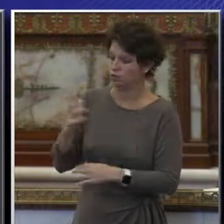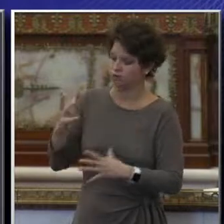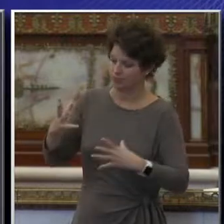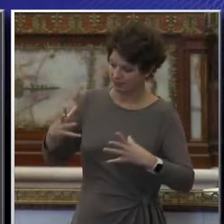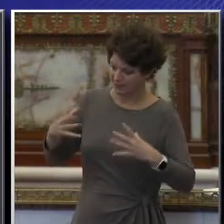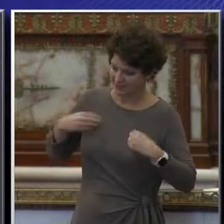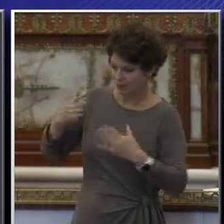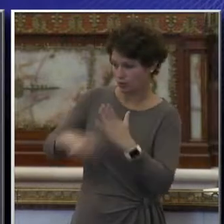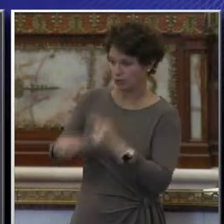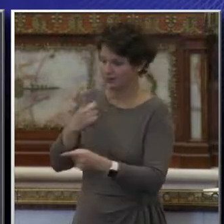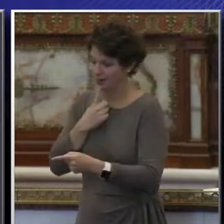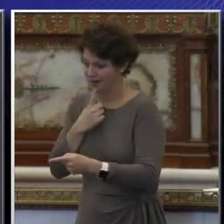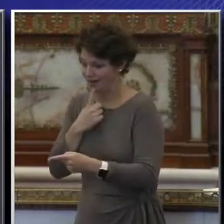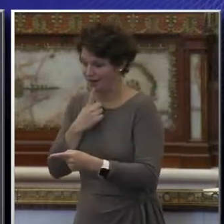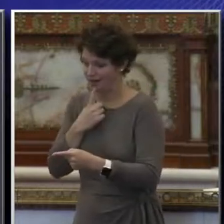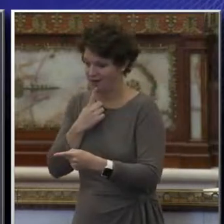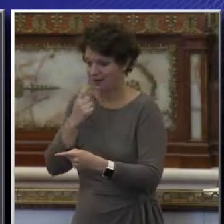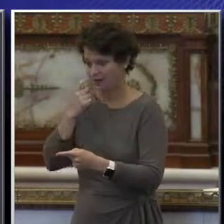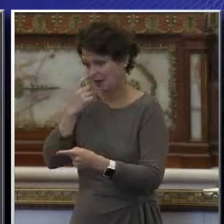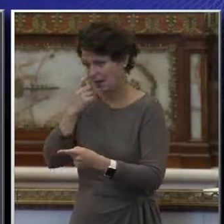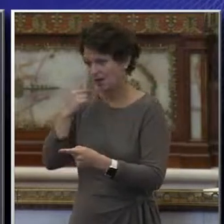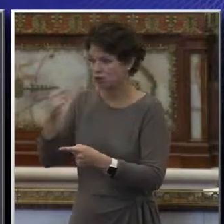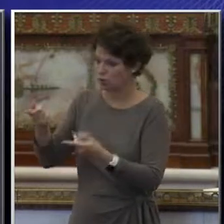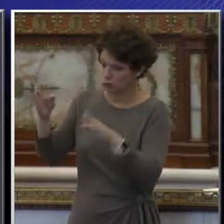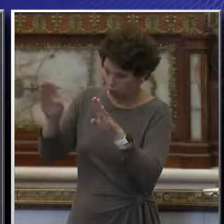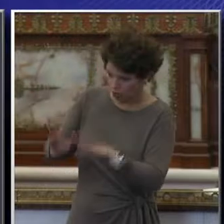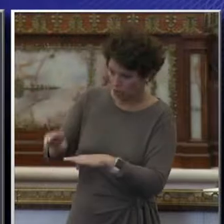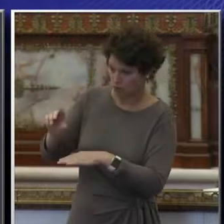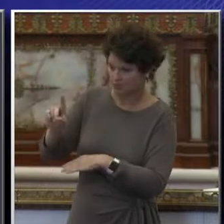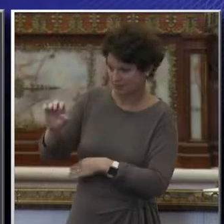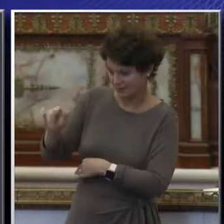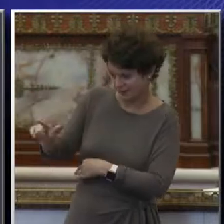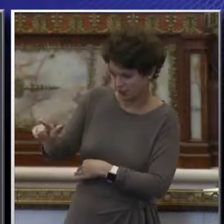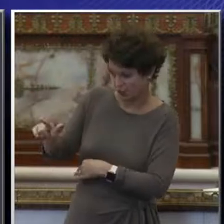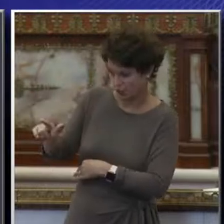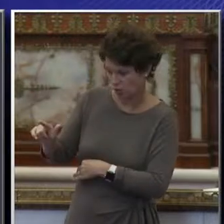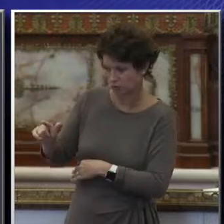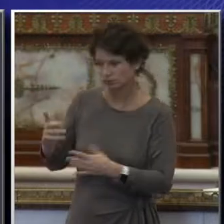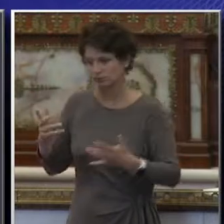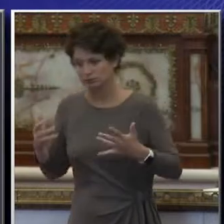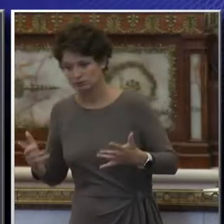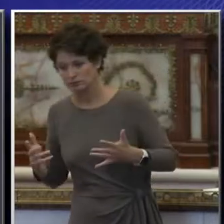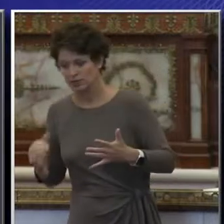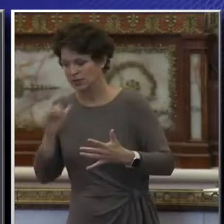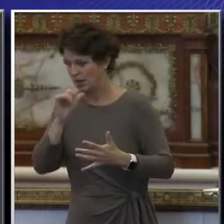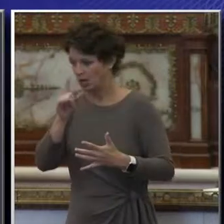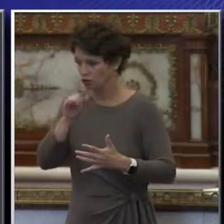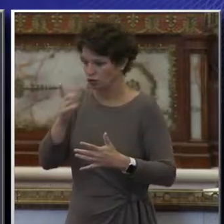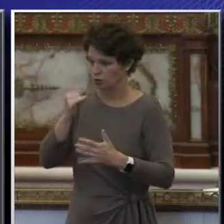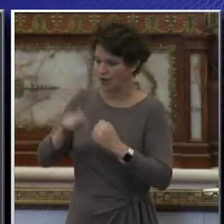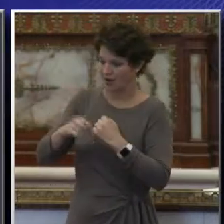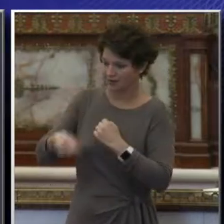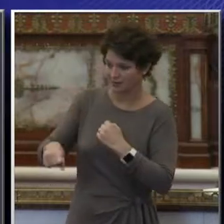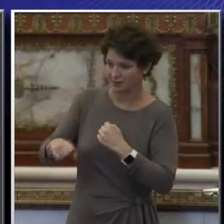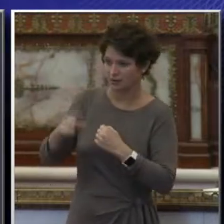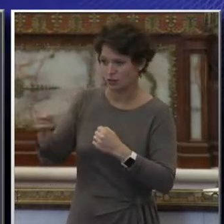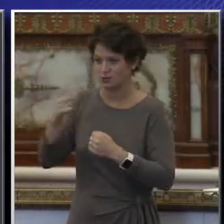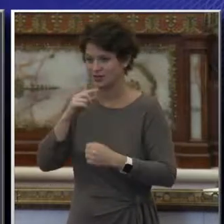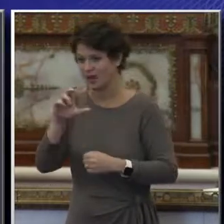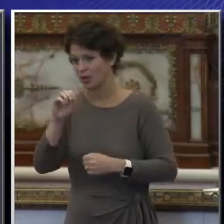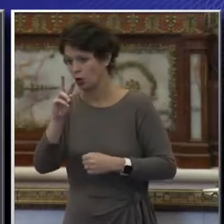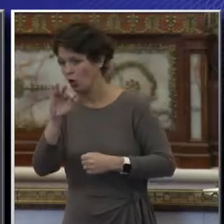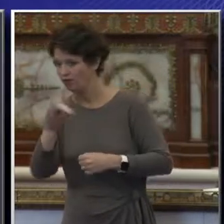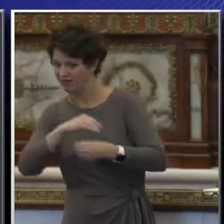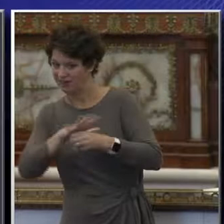okay, you're going to close on a deal. Not sure what's holding it up. You said COVID, but